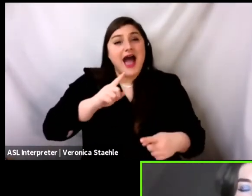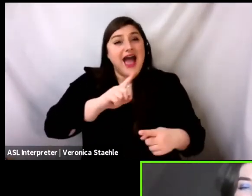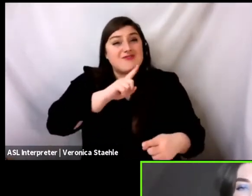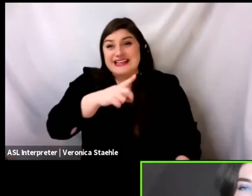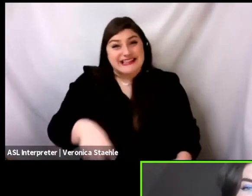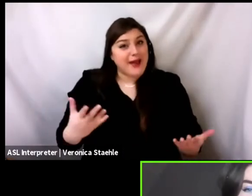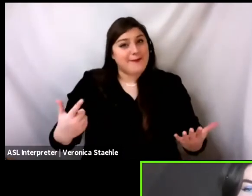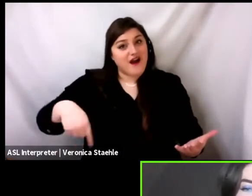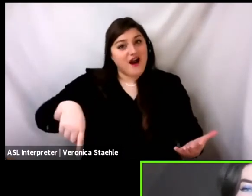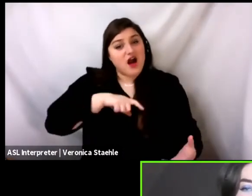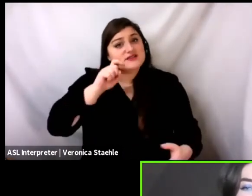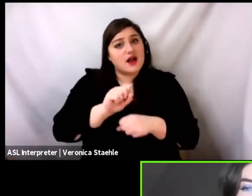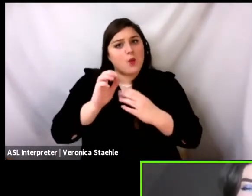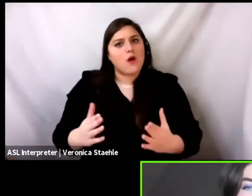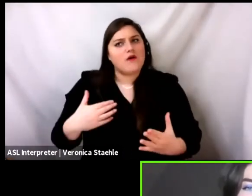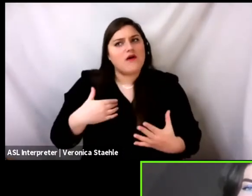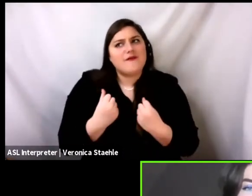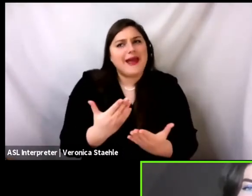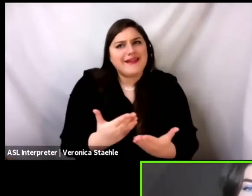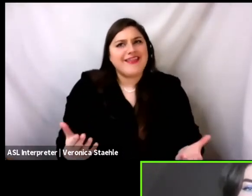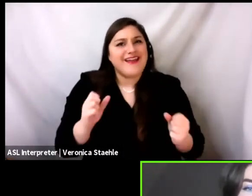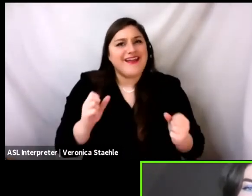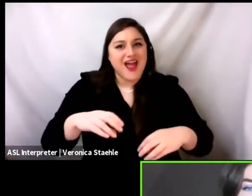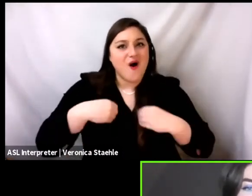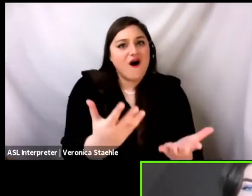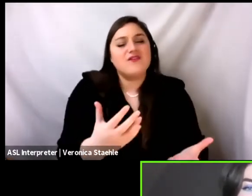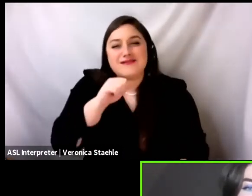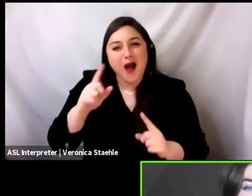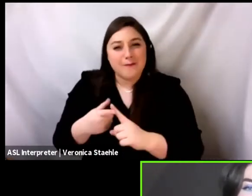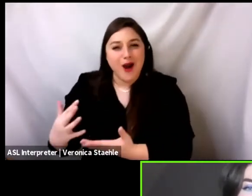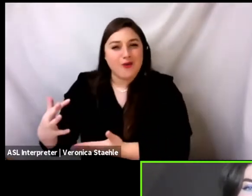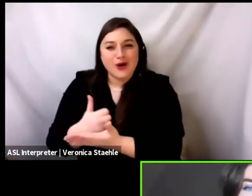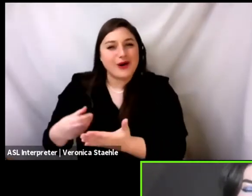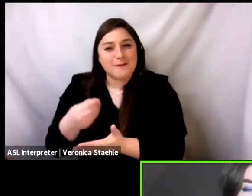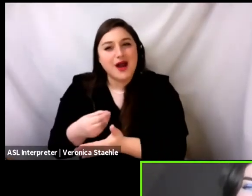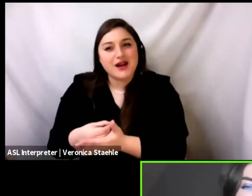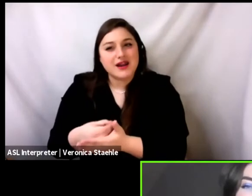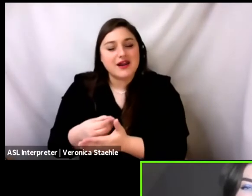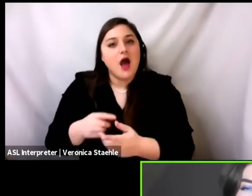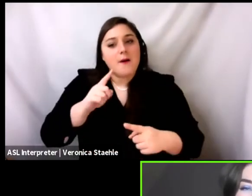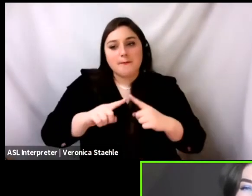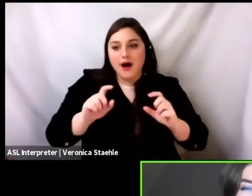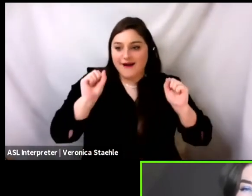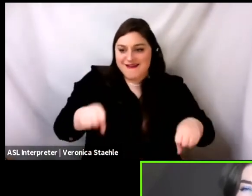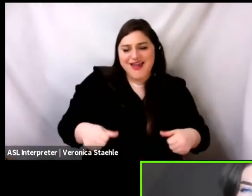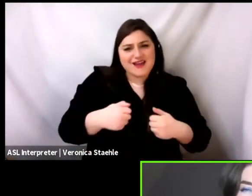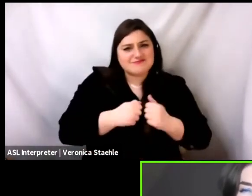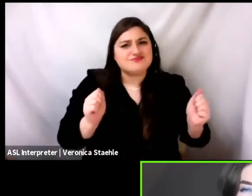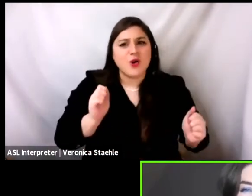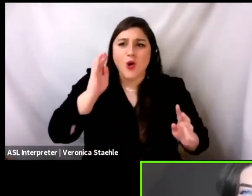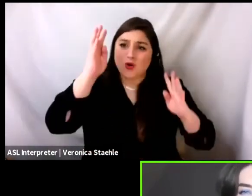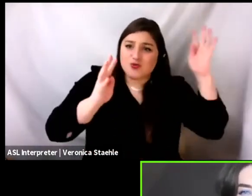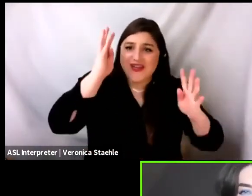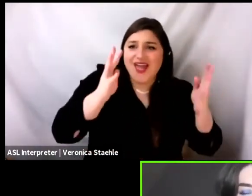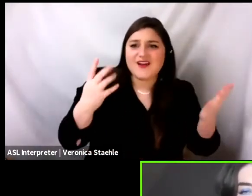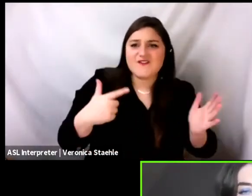about making money. It's also about, you know, being creative and showing off what we can do